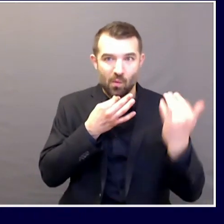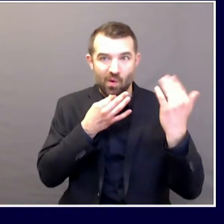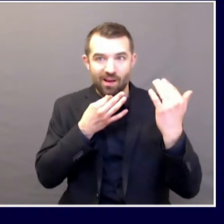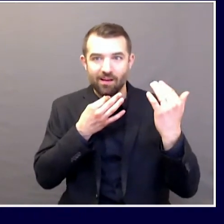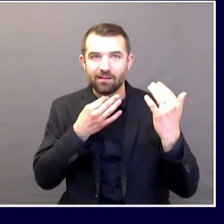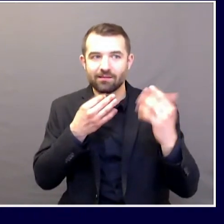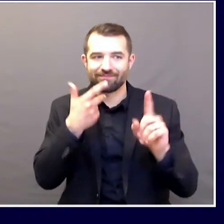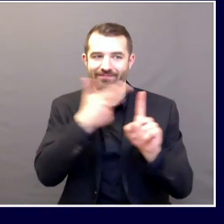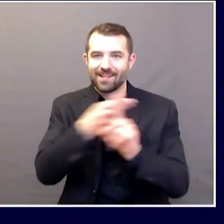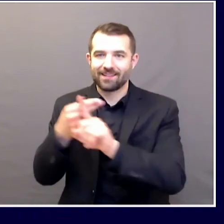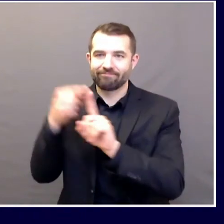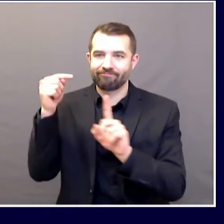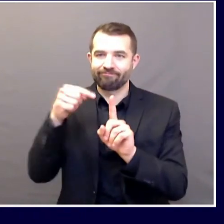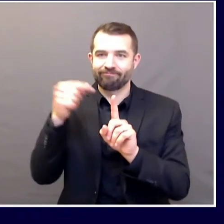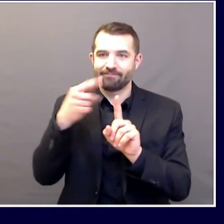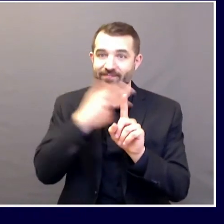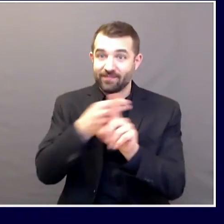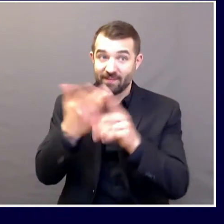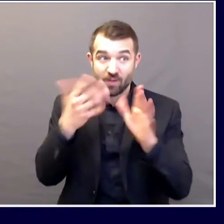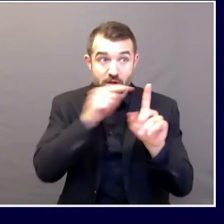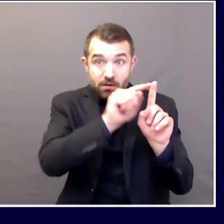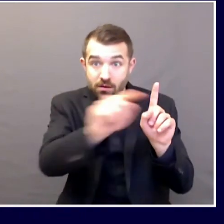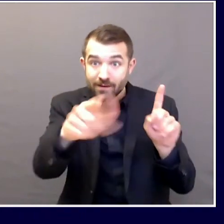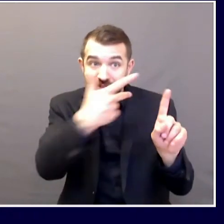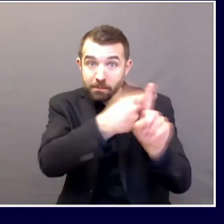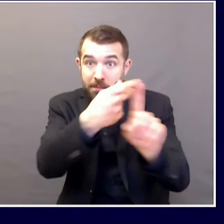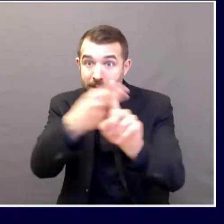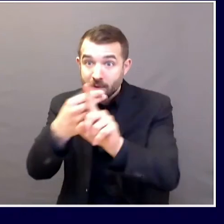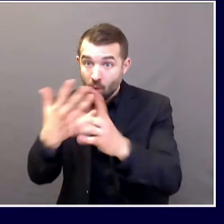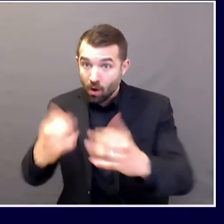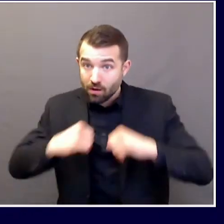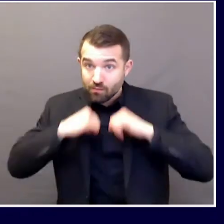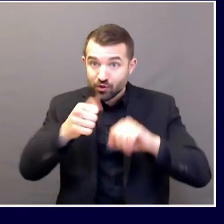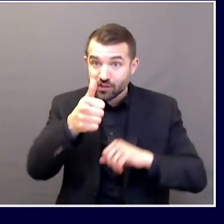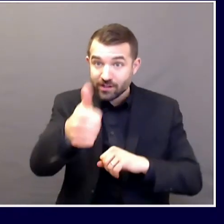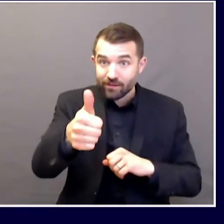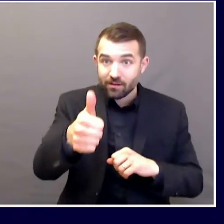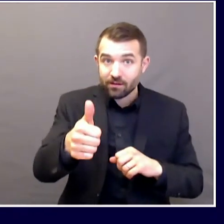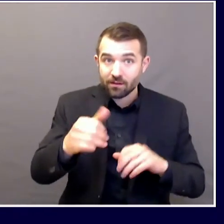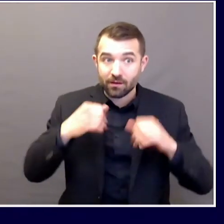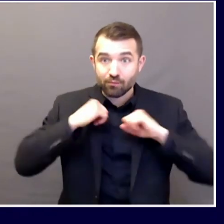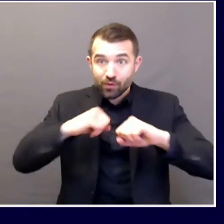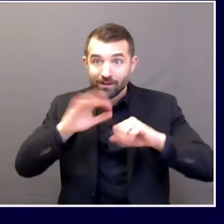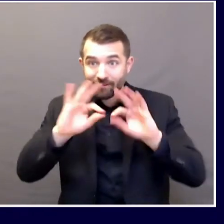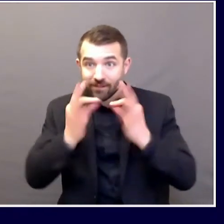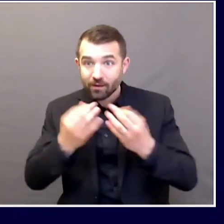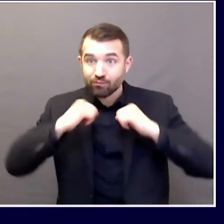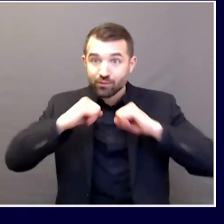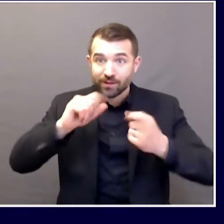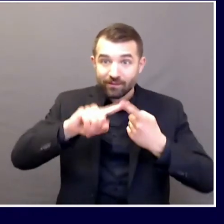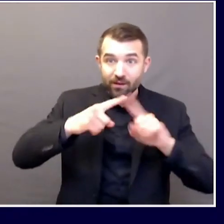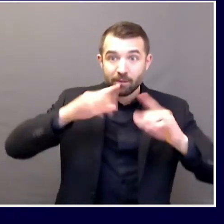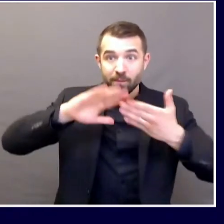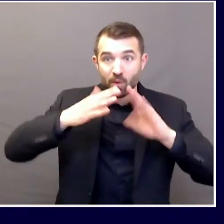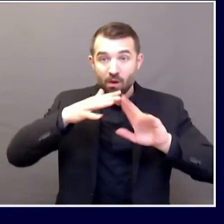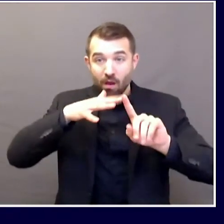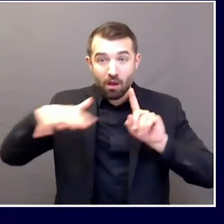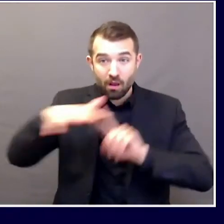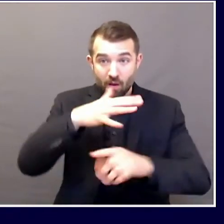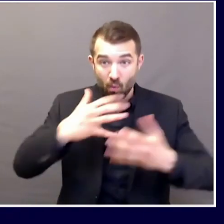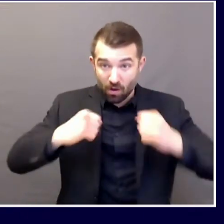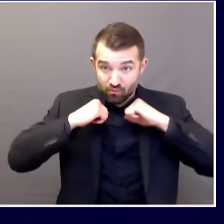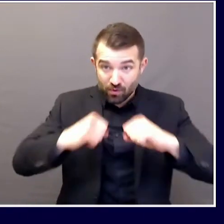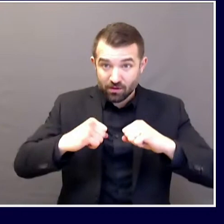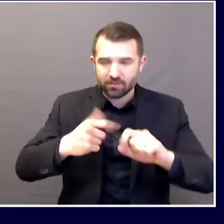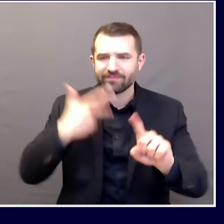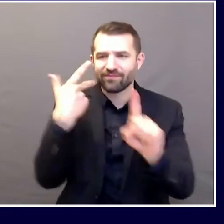safe. And that entails getting the vaccine. The groundbreaking cooperation that led to the authorization of now